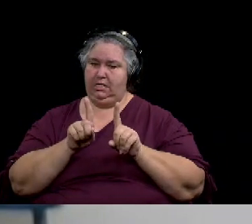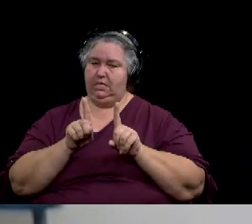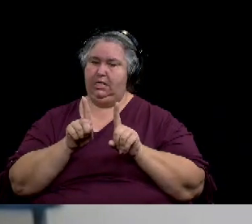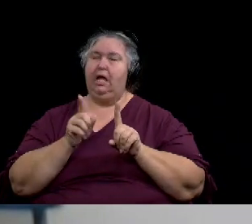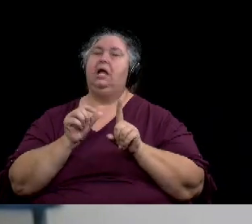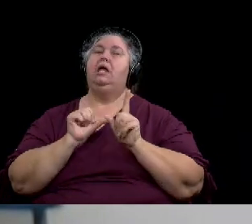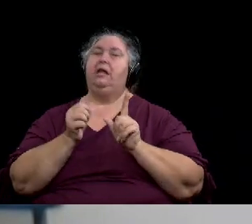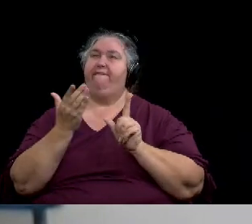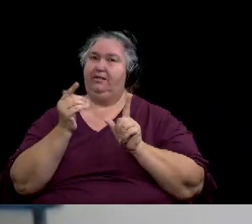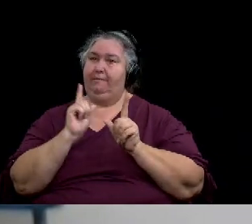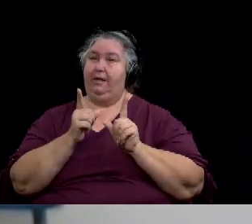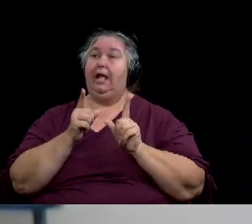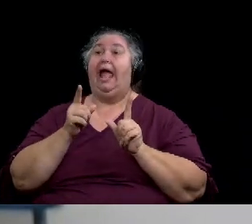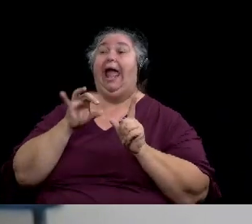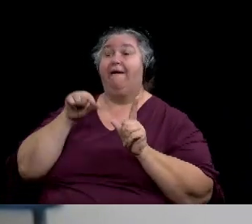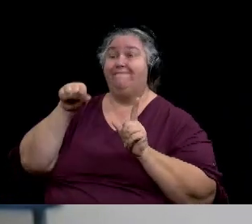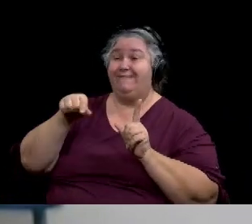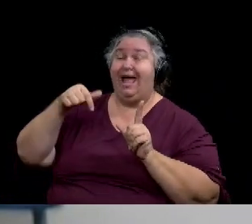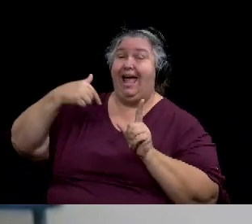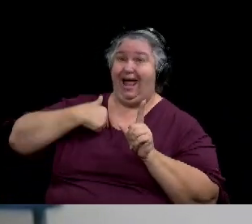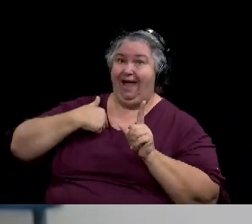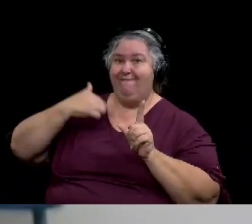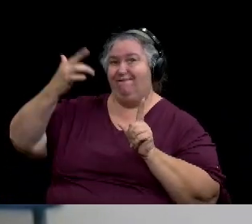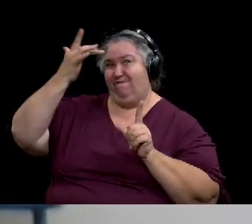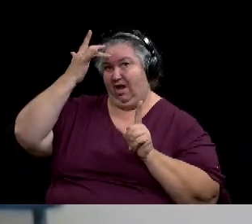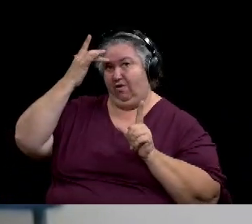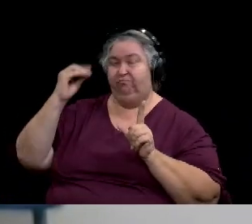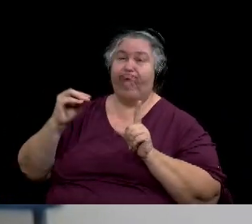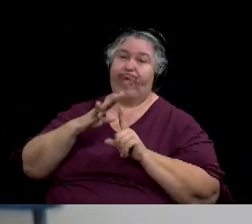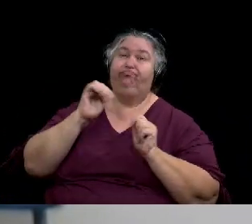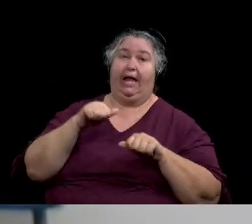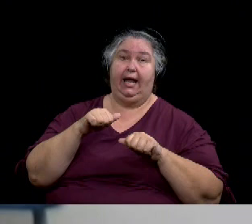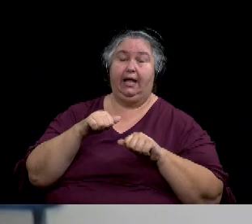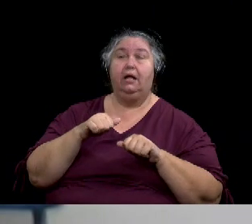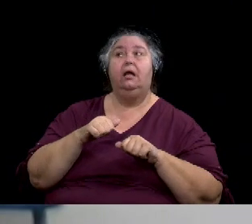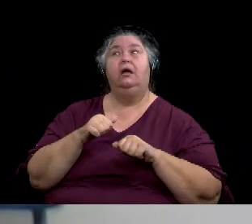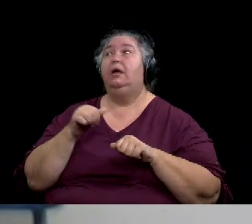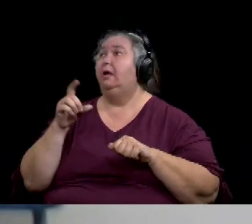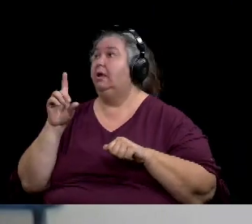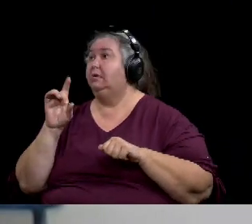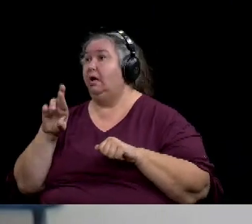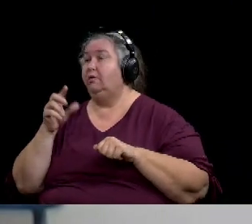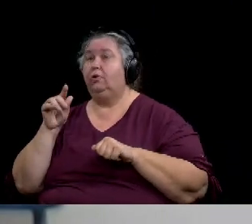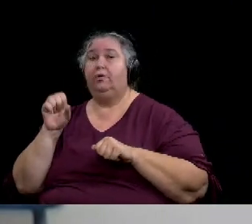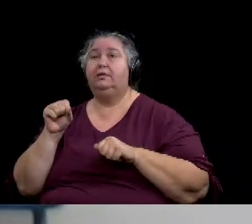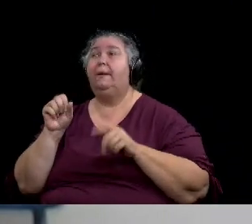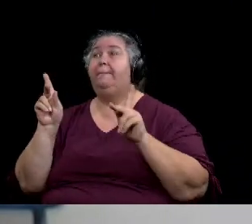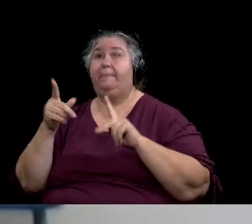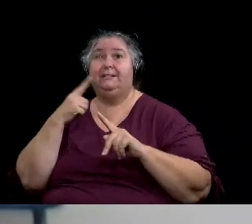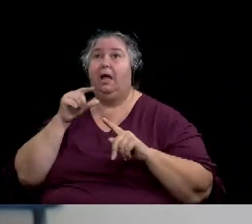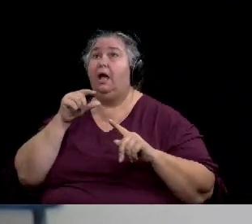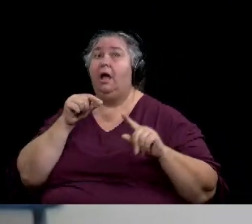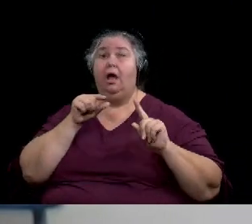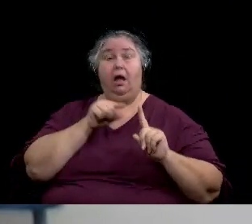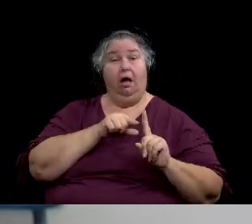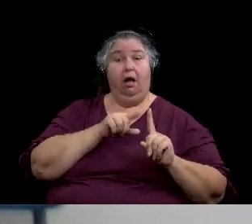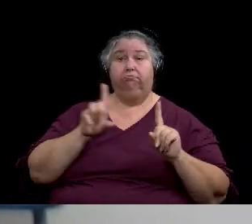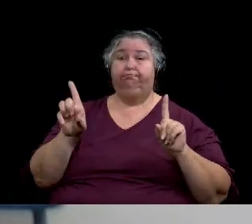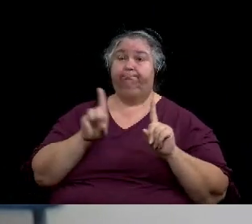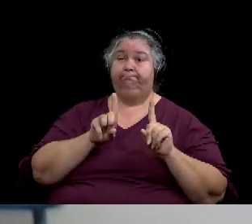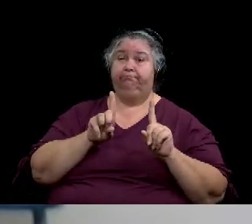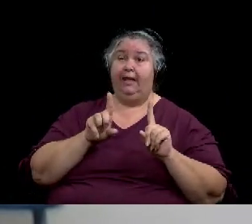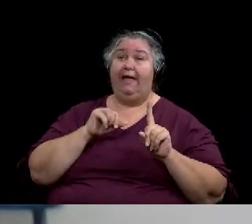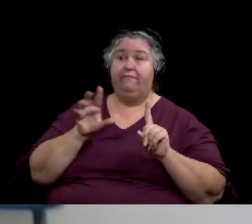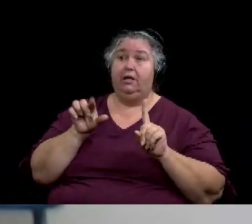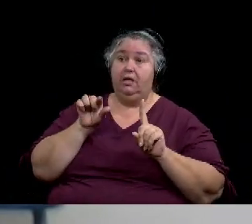has the virus. And as Dr. Griggs said, so oftentimes people won't have symptoms for days after they've contracted the